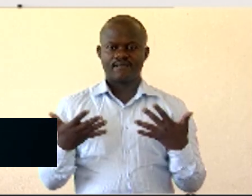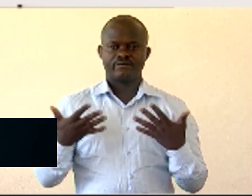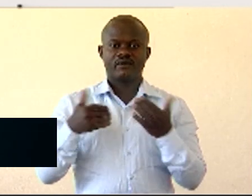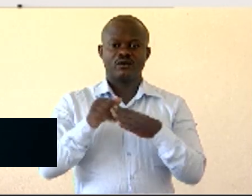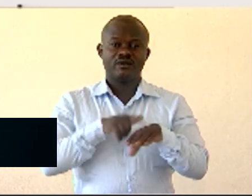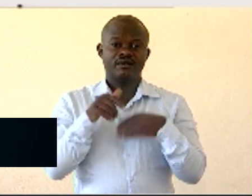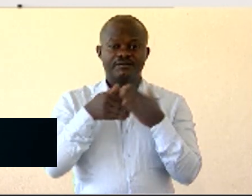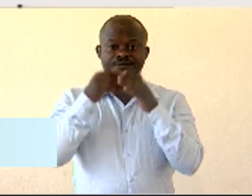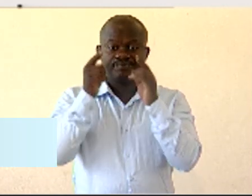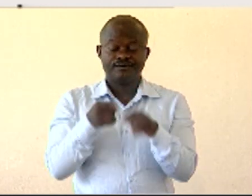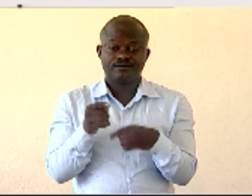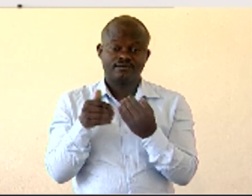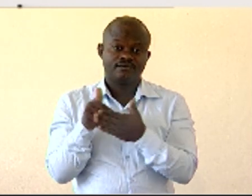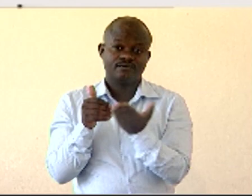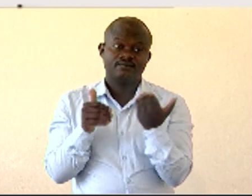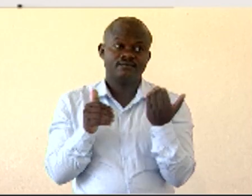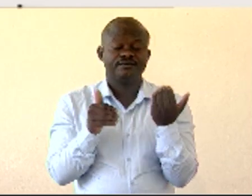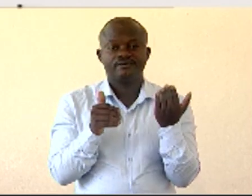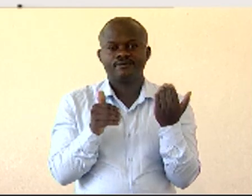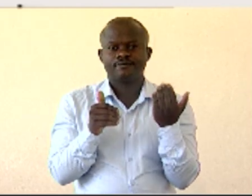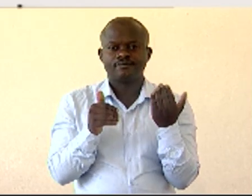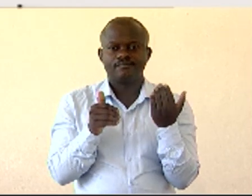comes and sucks the blood